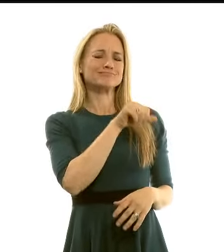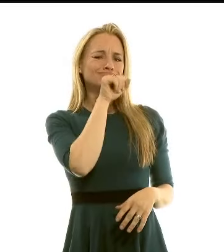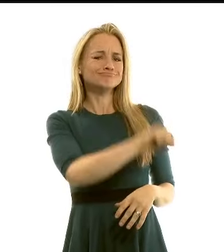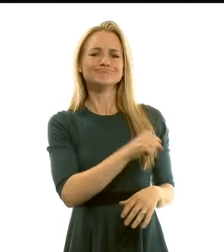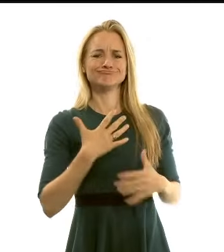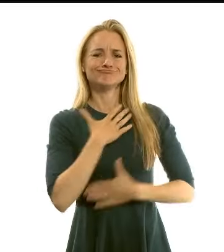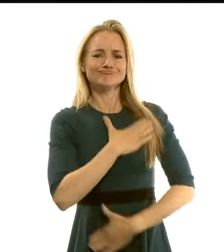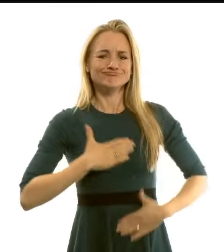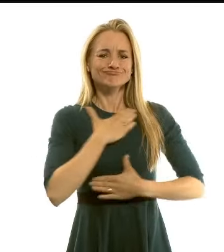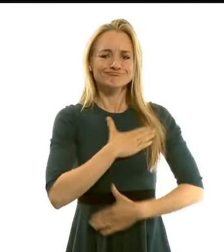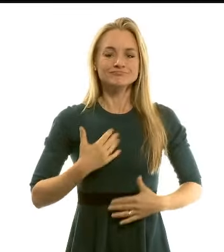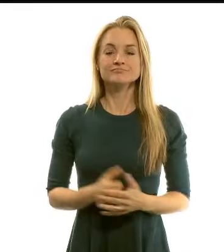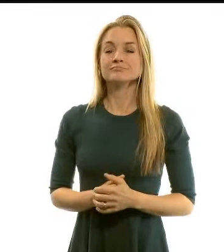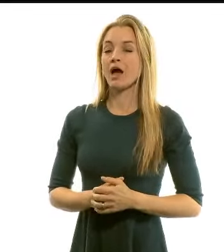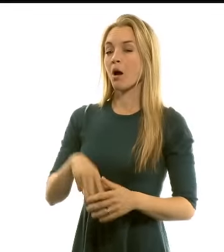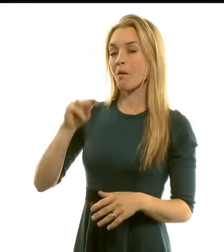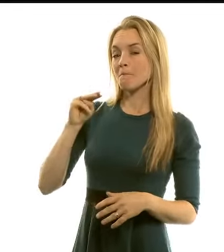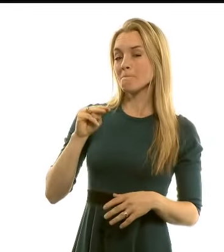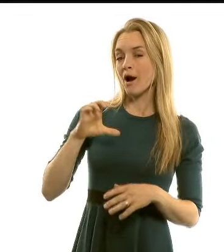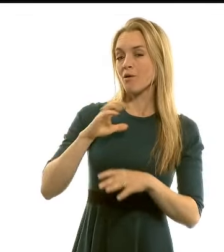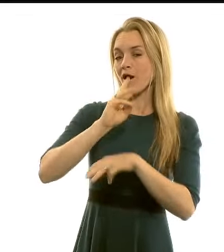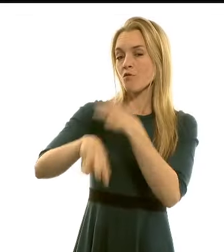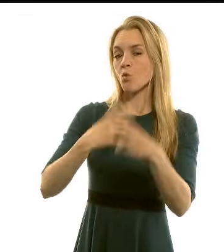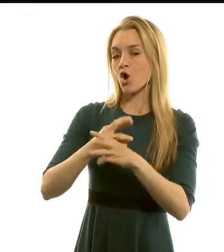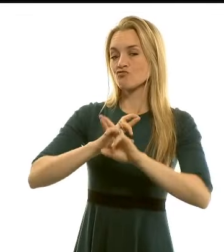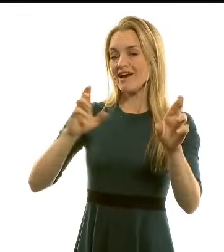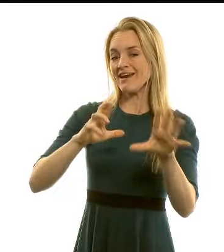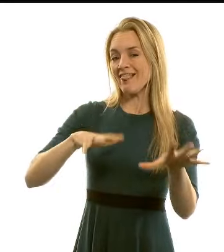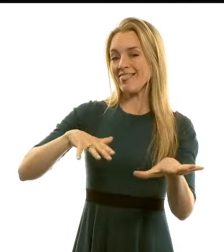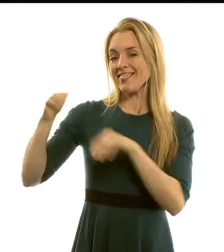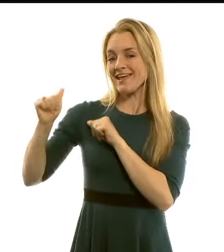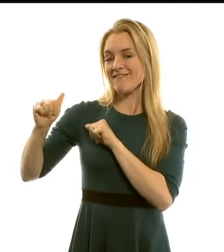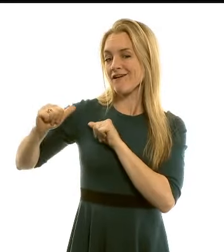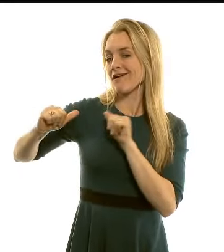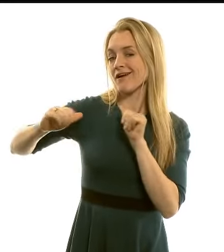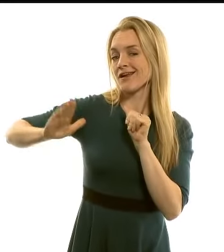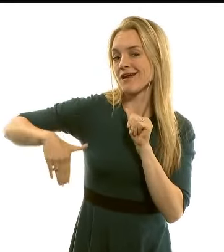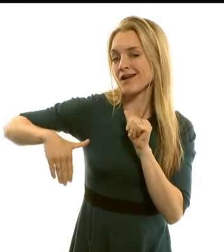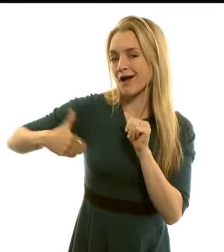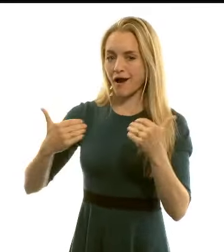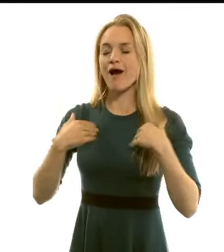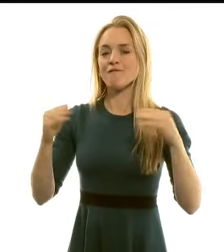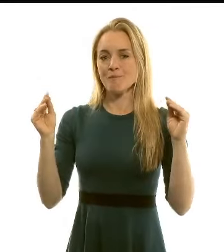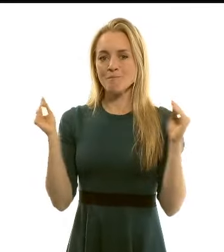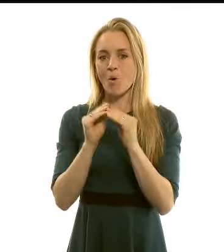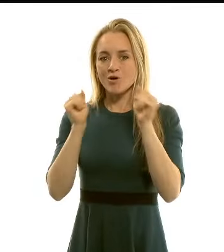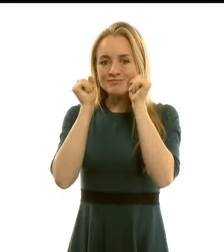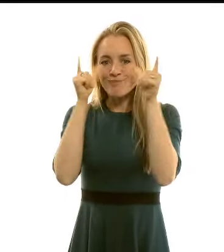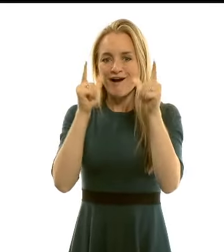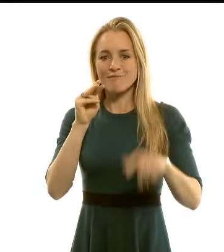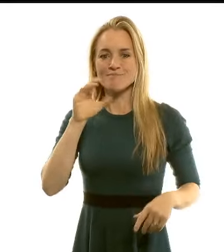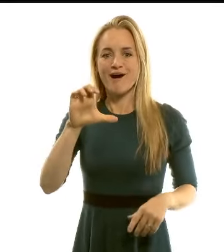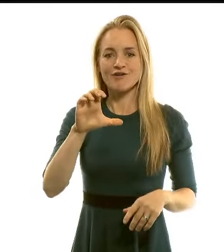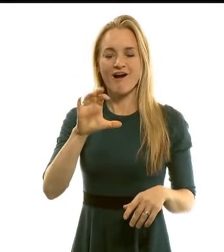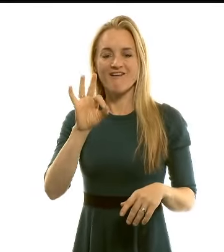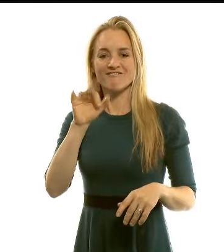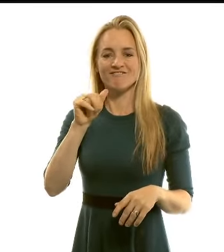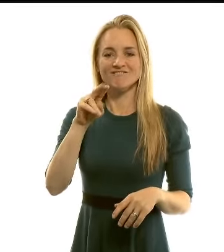to leave the world of Minecraft just yet. Yeah, we have some more surprises for LEGO Minecraft fans. Fred, Agnes, what do you have to tell